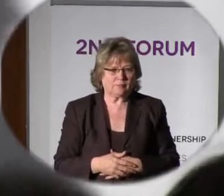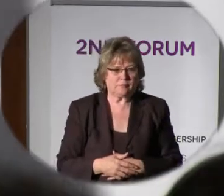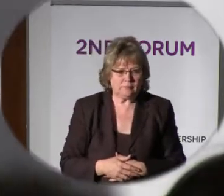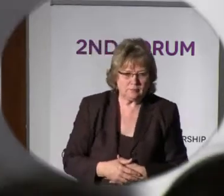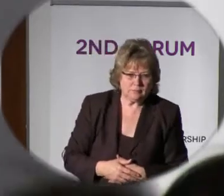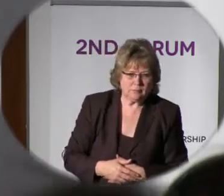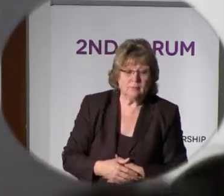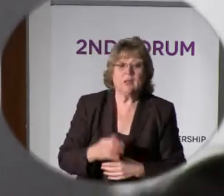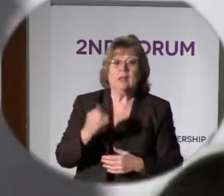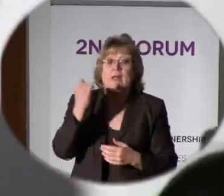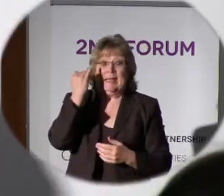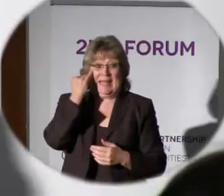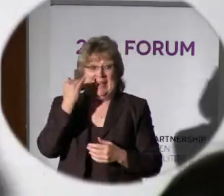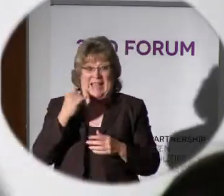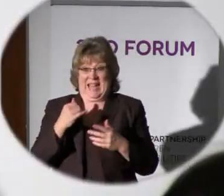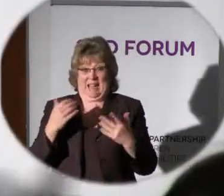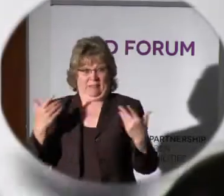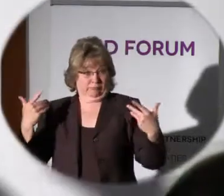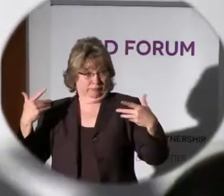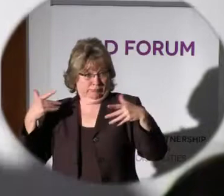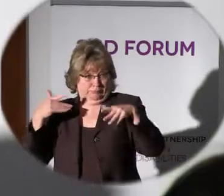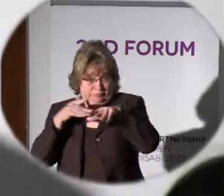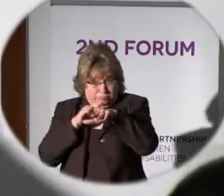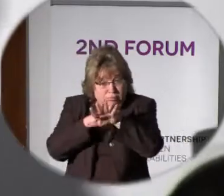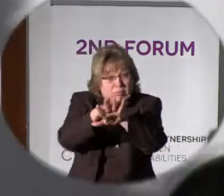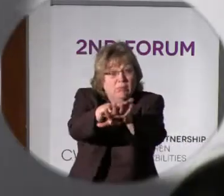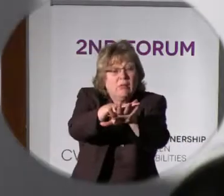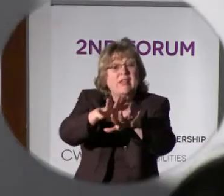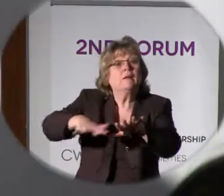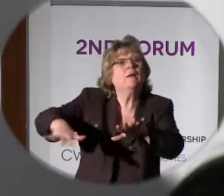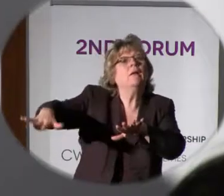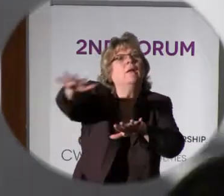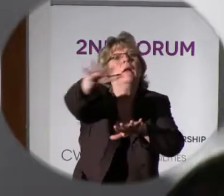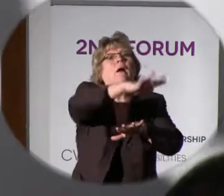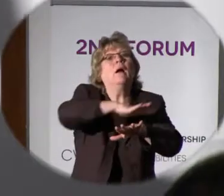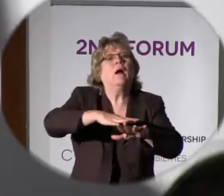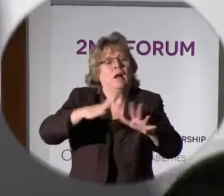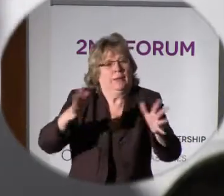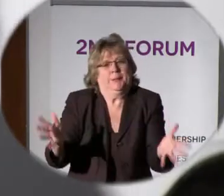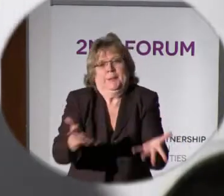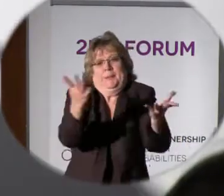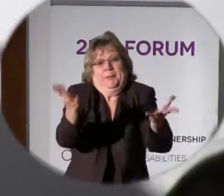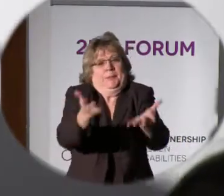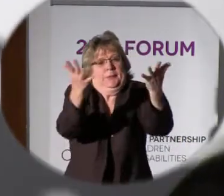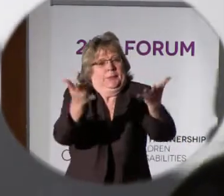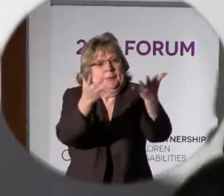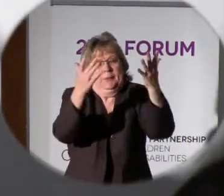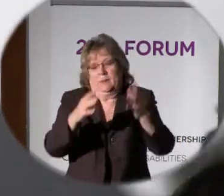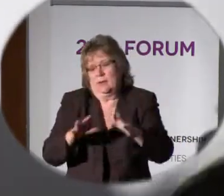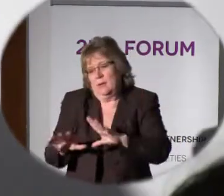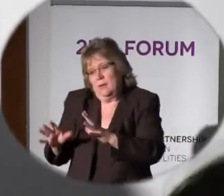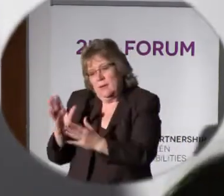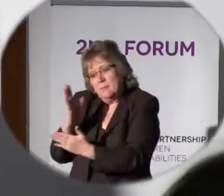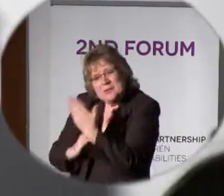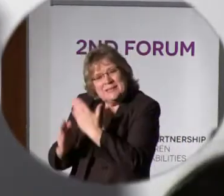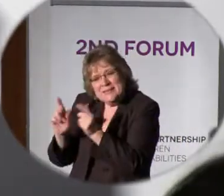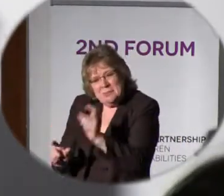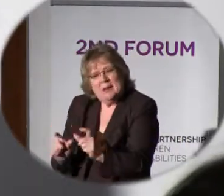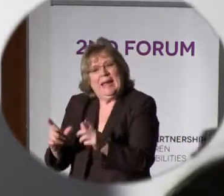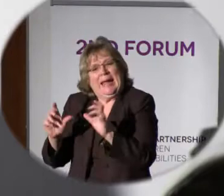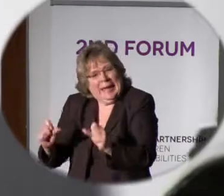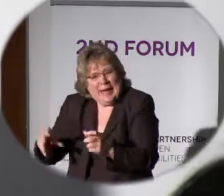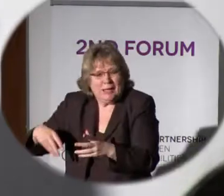that is being launched today, a better society for all. When I was reading this